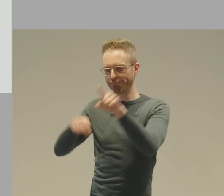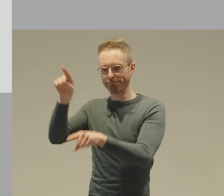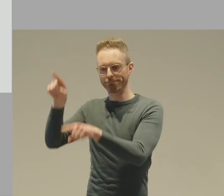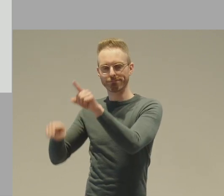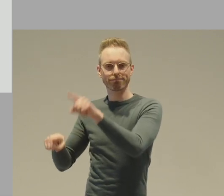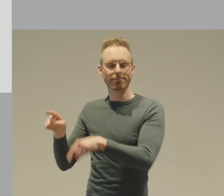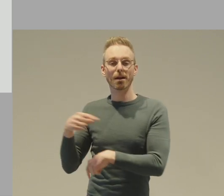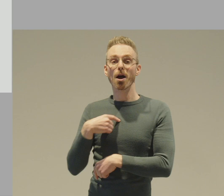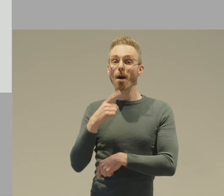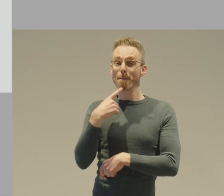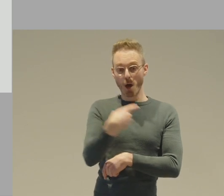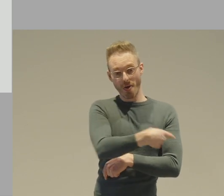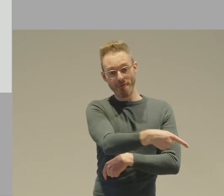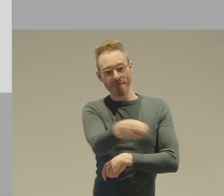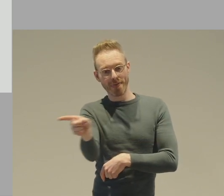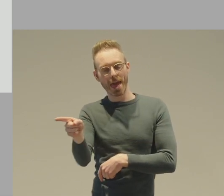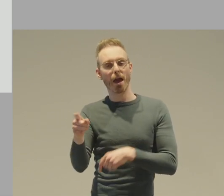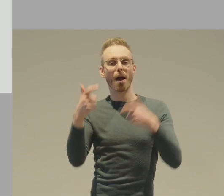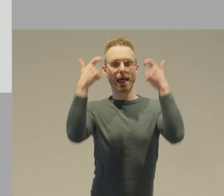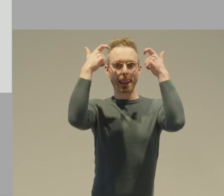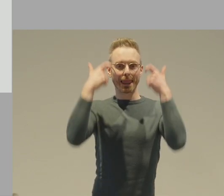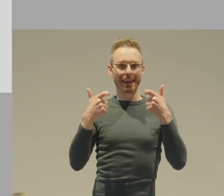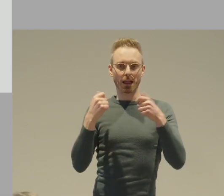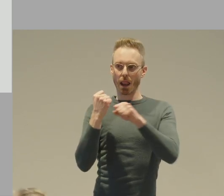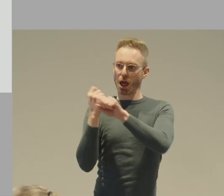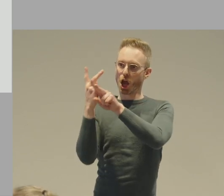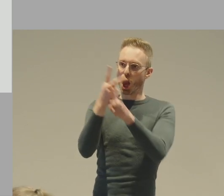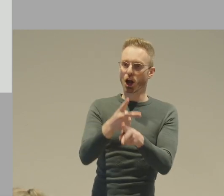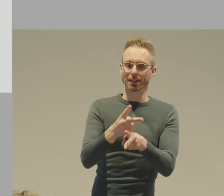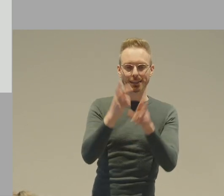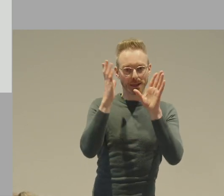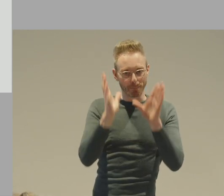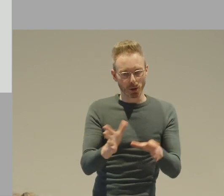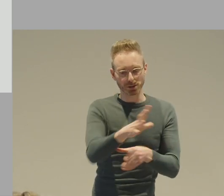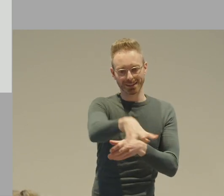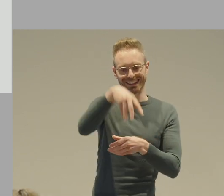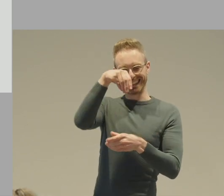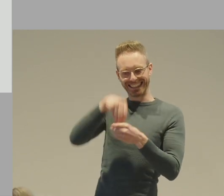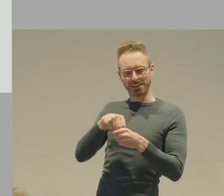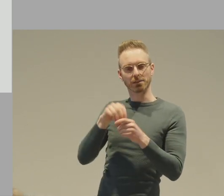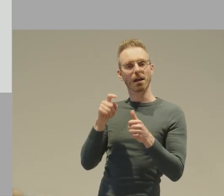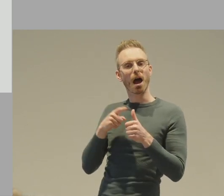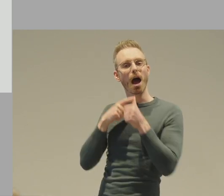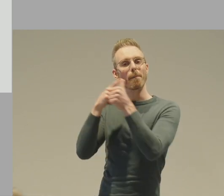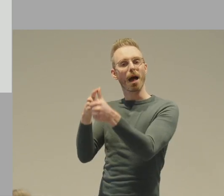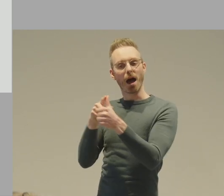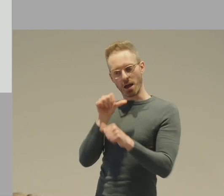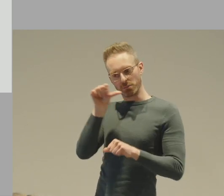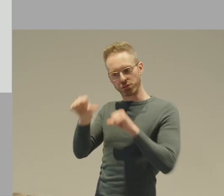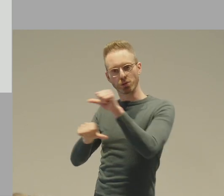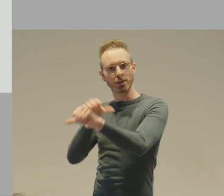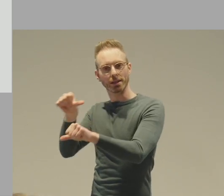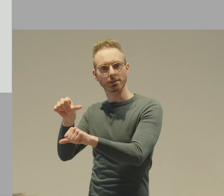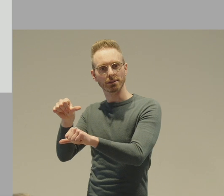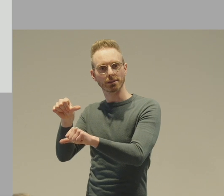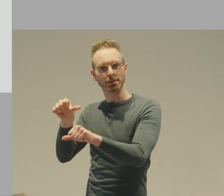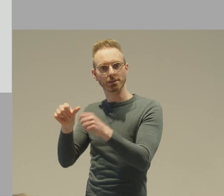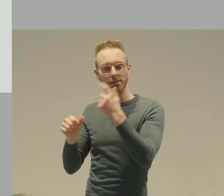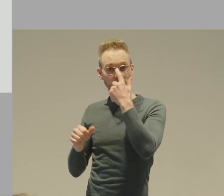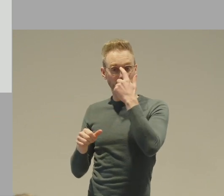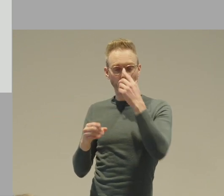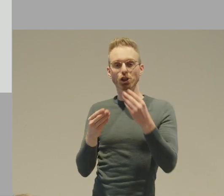to Work application. We cannot have this conversation with a person on their own. I'm saying cannot and